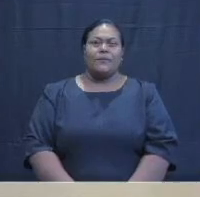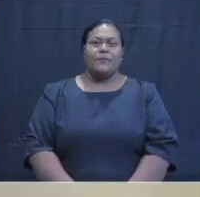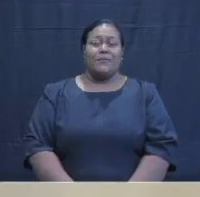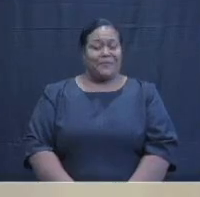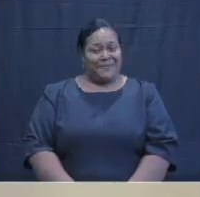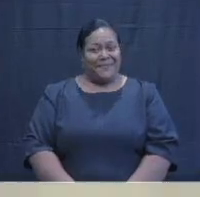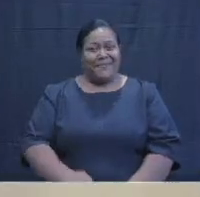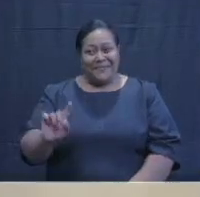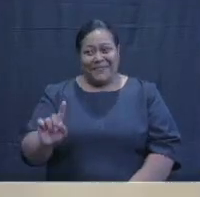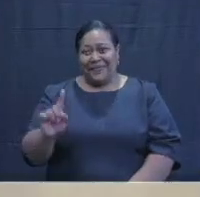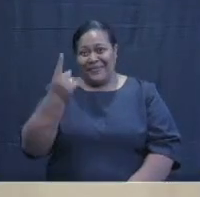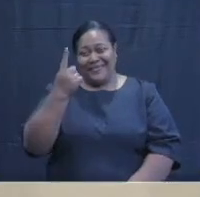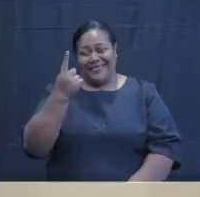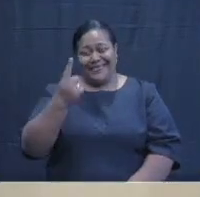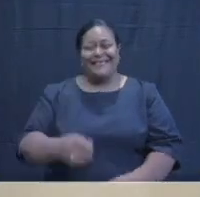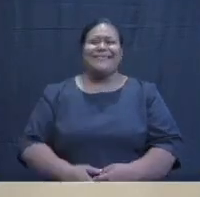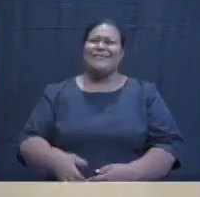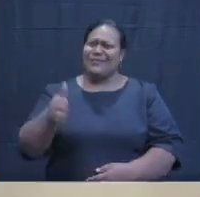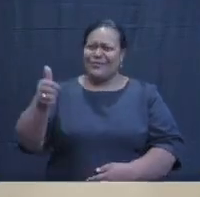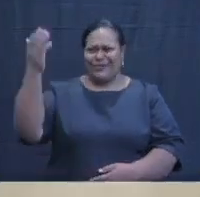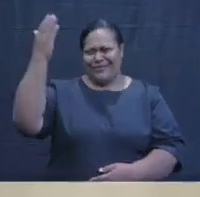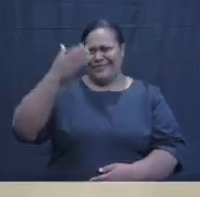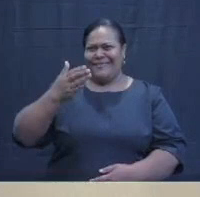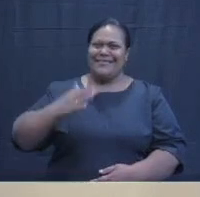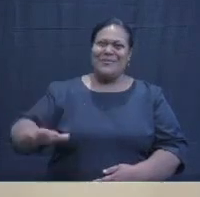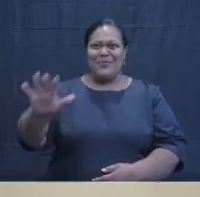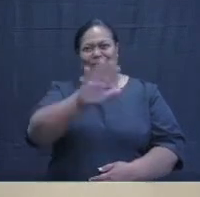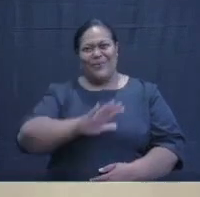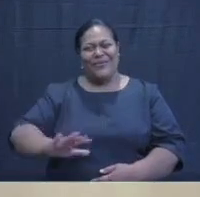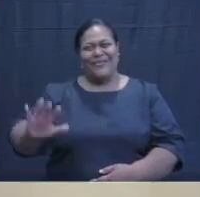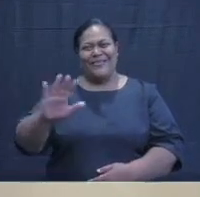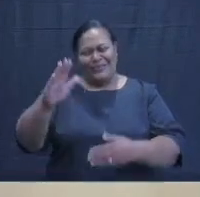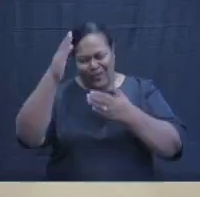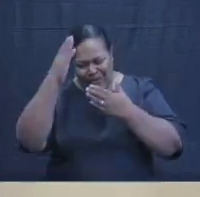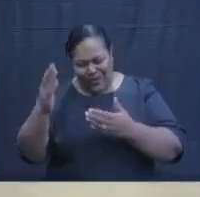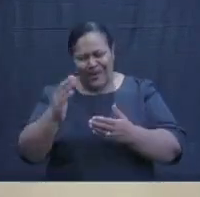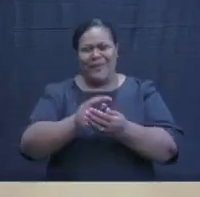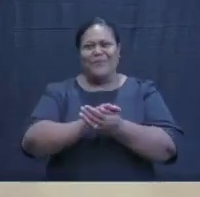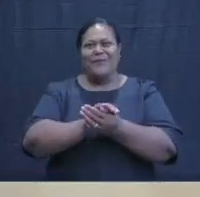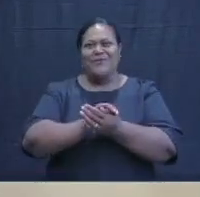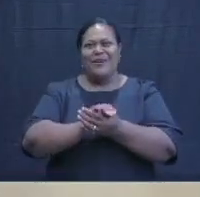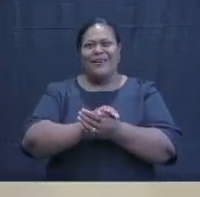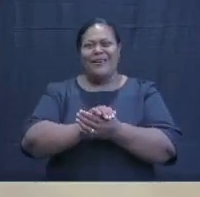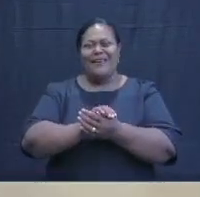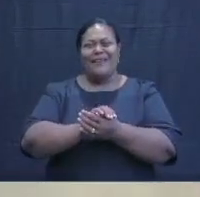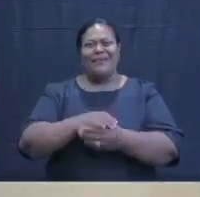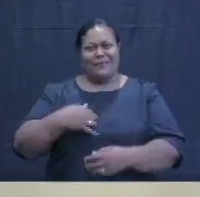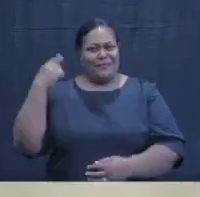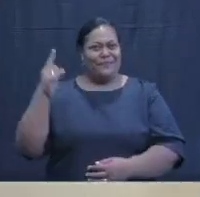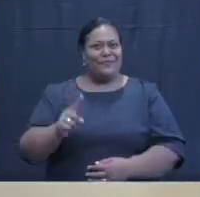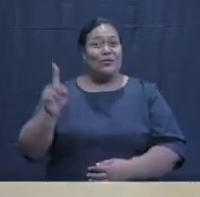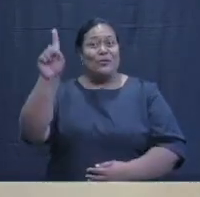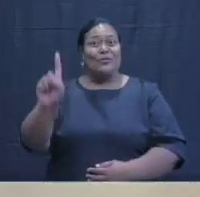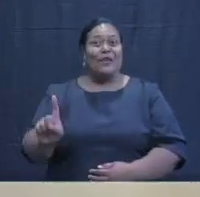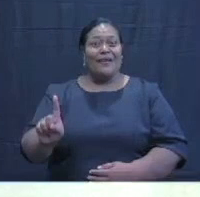Firstly, a very good evening to you all, and it's an honor and a pleasure to be here today